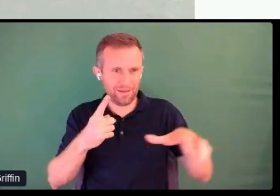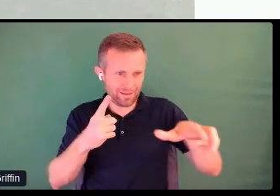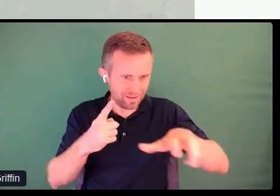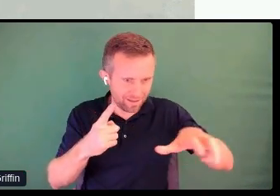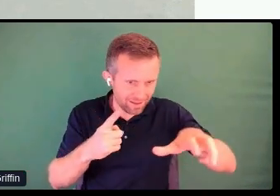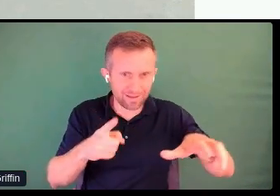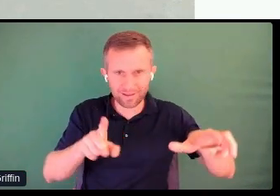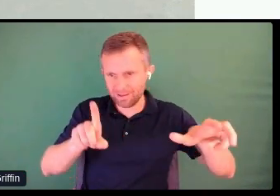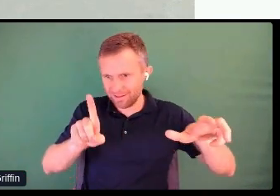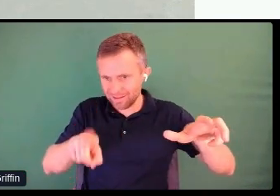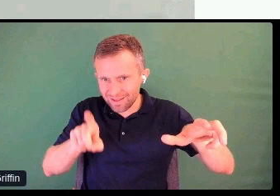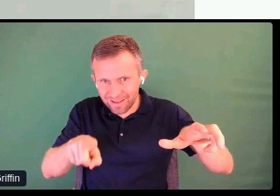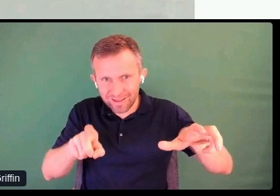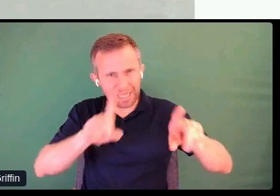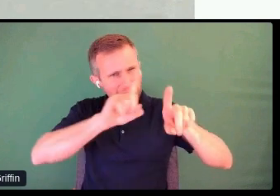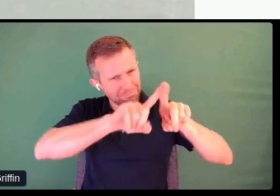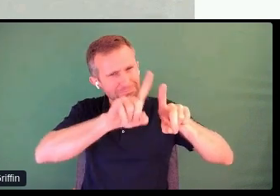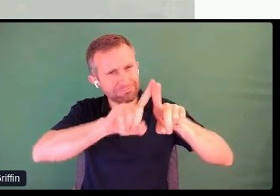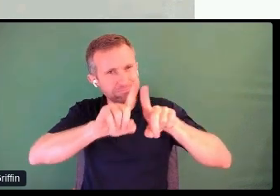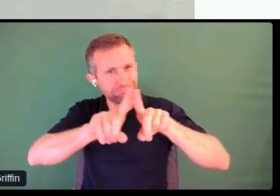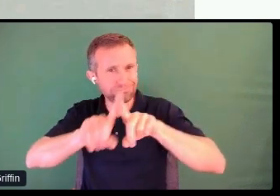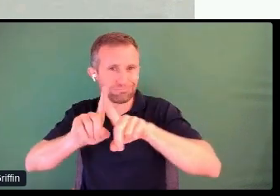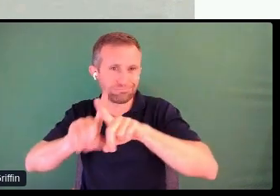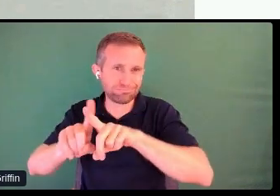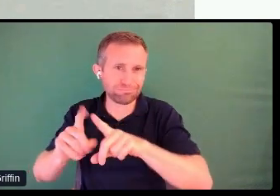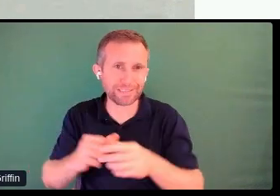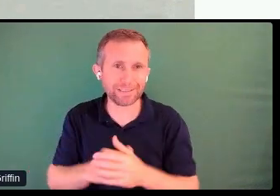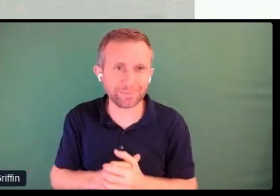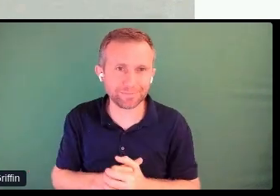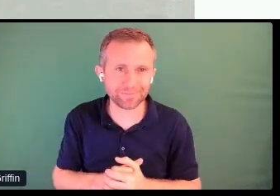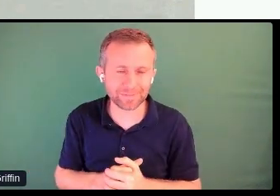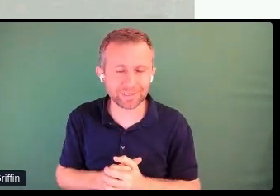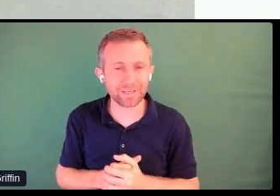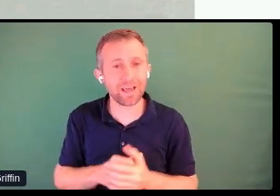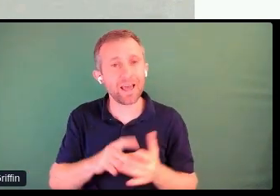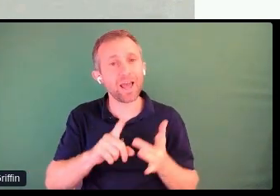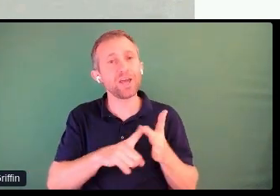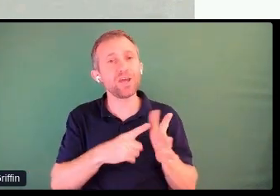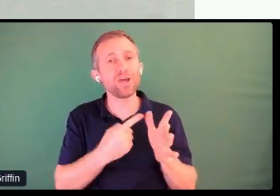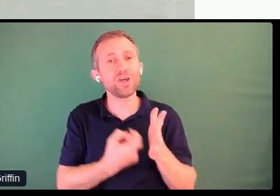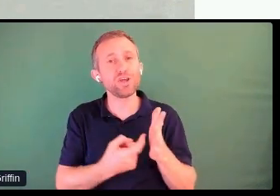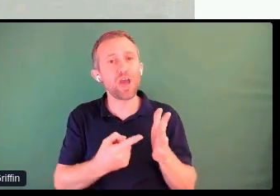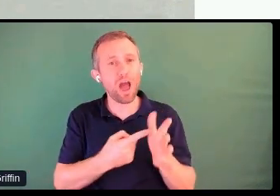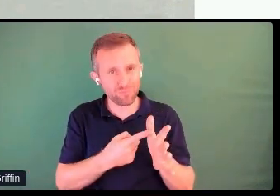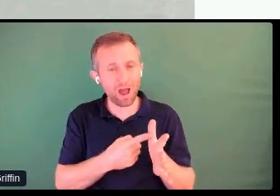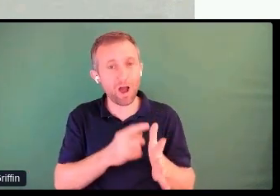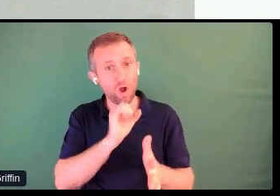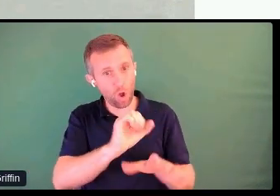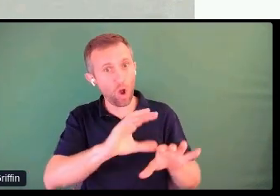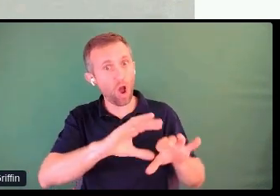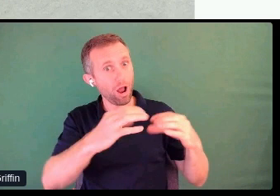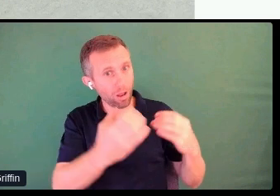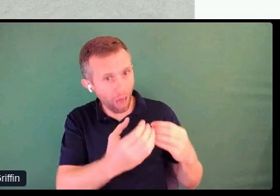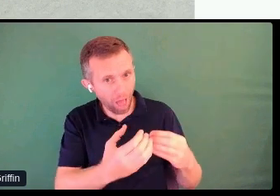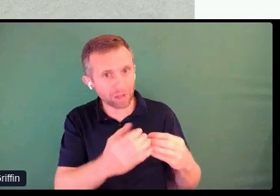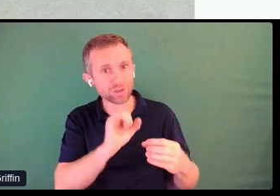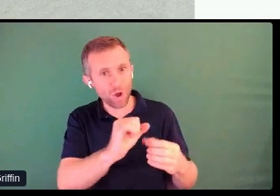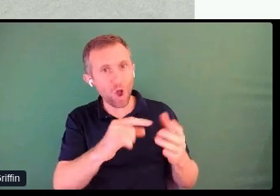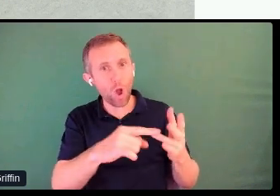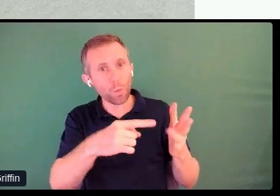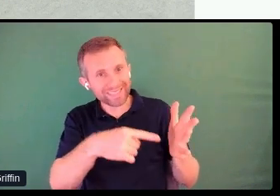mounting approaches between core and extension. Yara, her classmates, their occupational therapists,